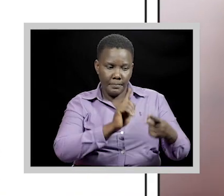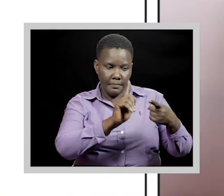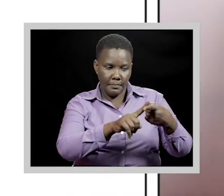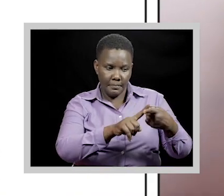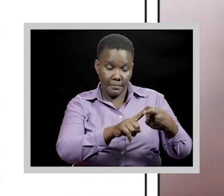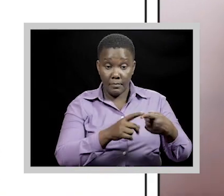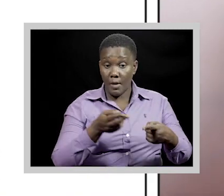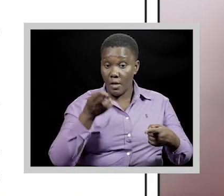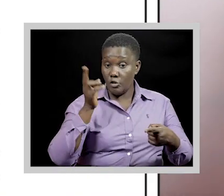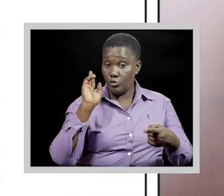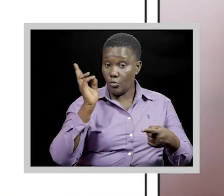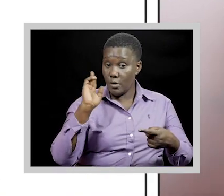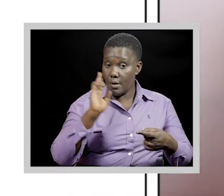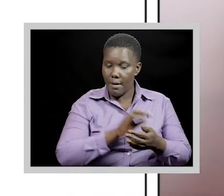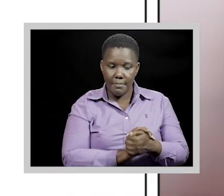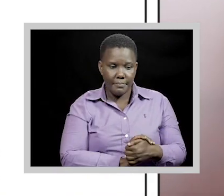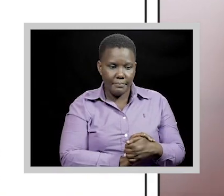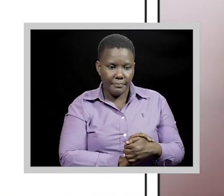The child's background,